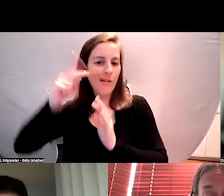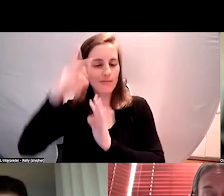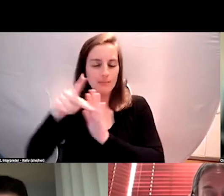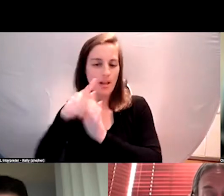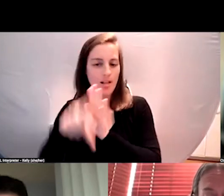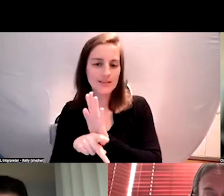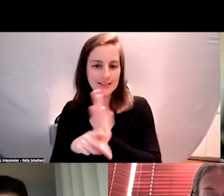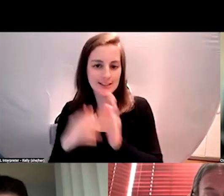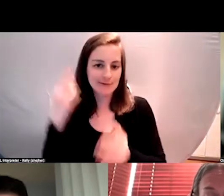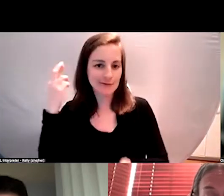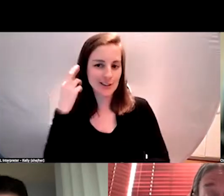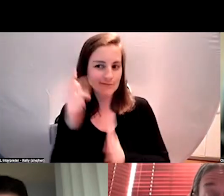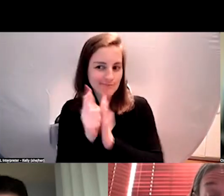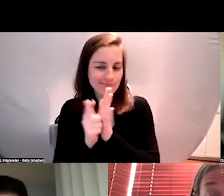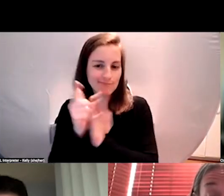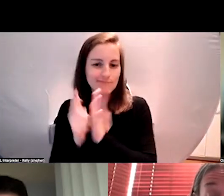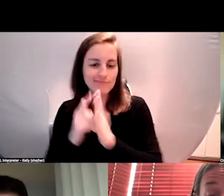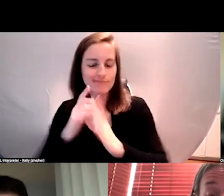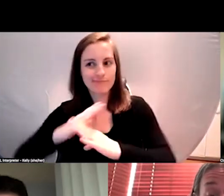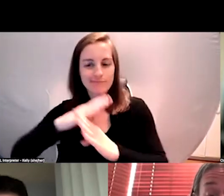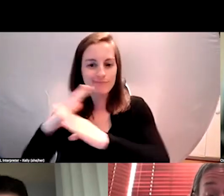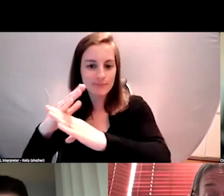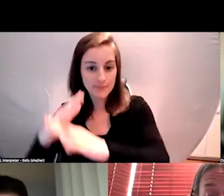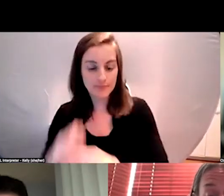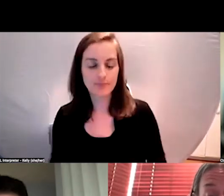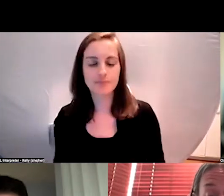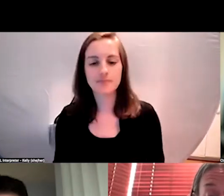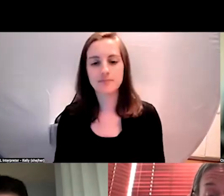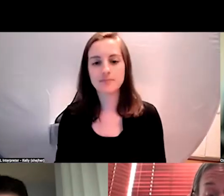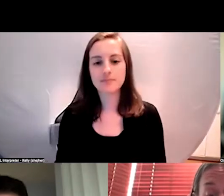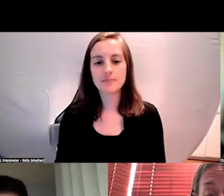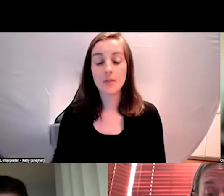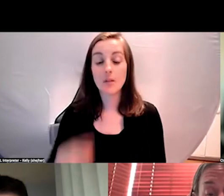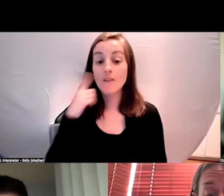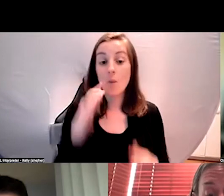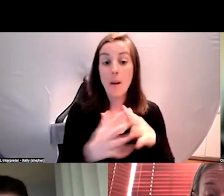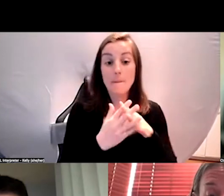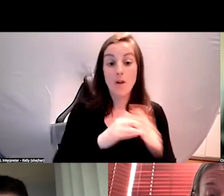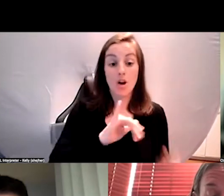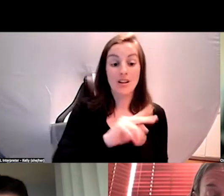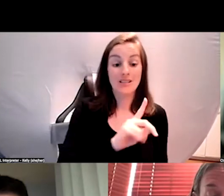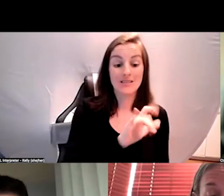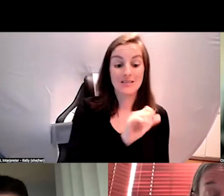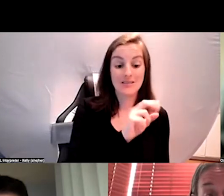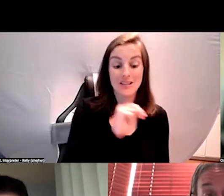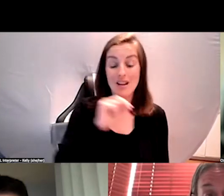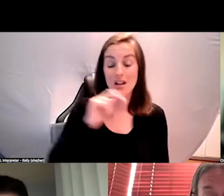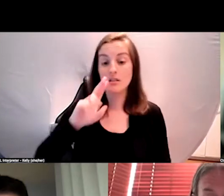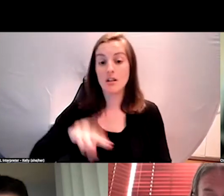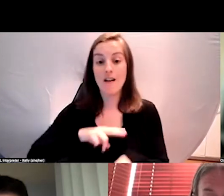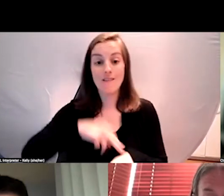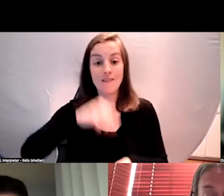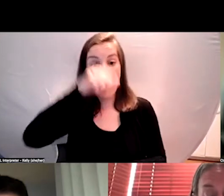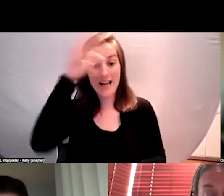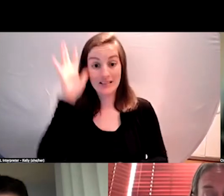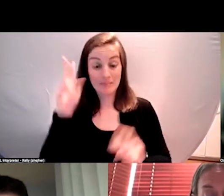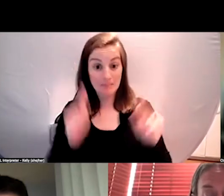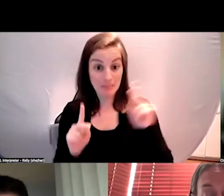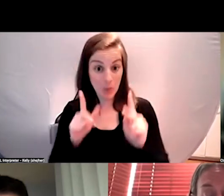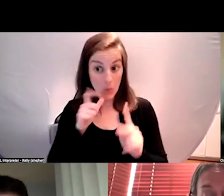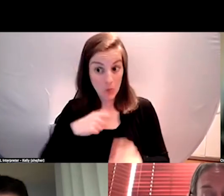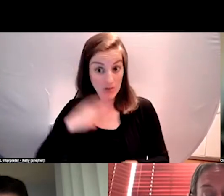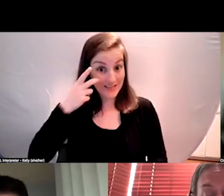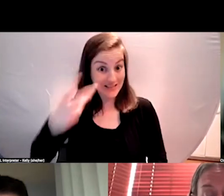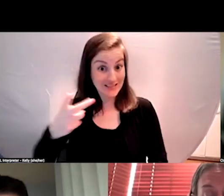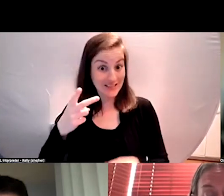I do want to emphasize that for American Indian Alaskan Native persons who are seeing a healthcare professional in Massachusetts or in